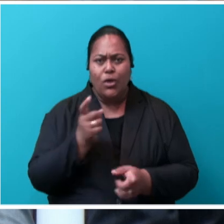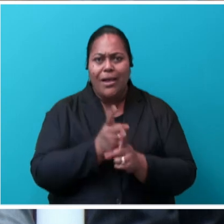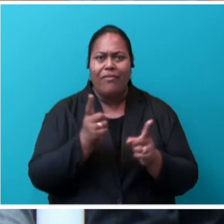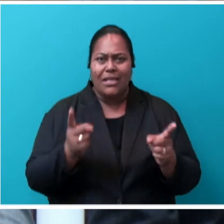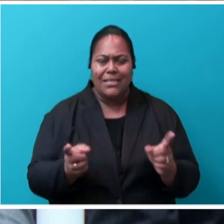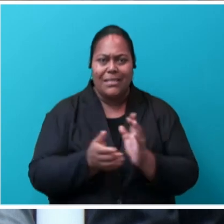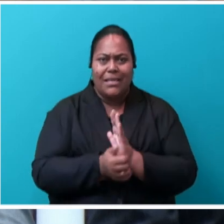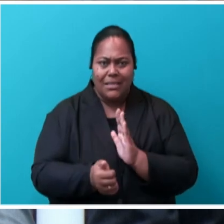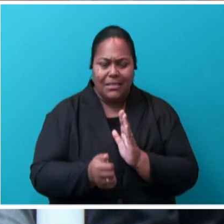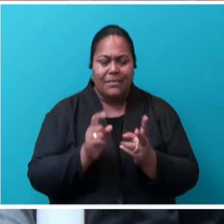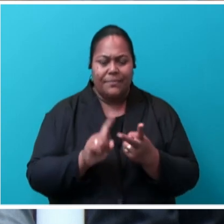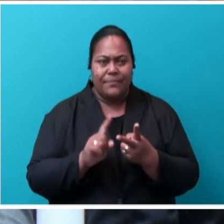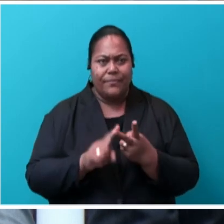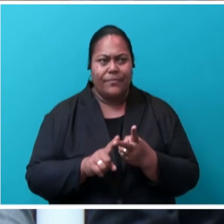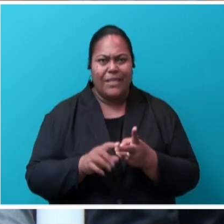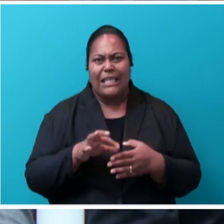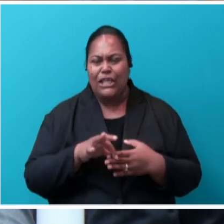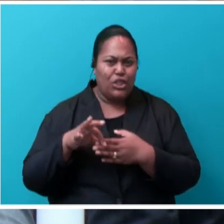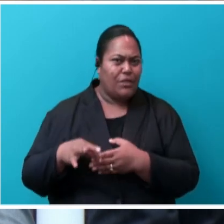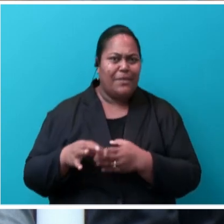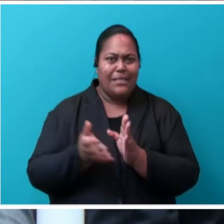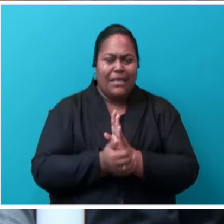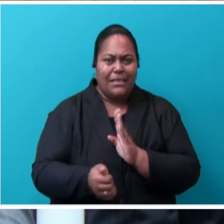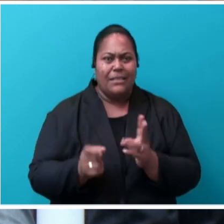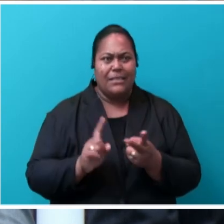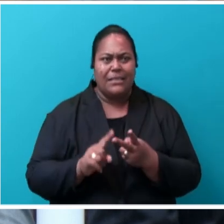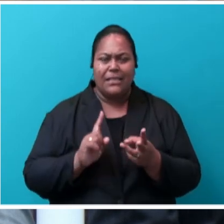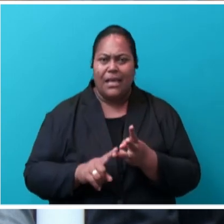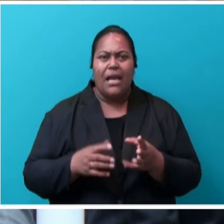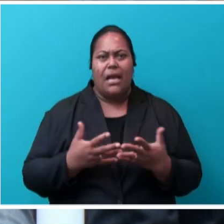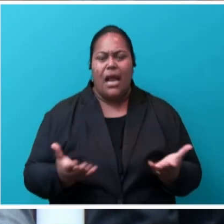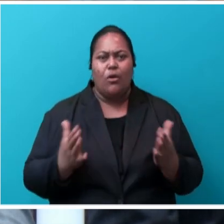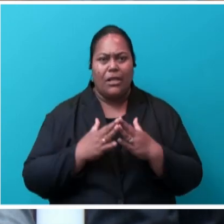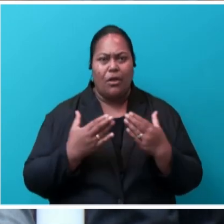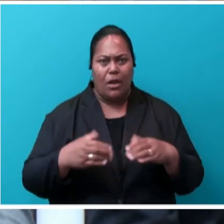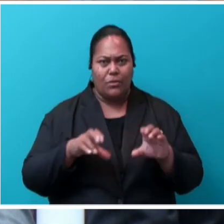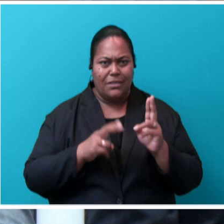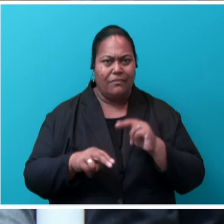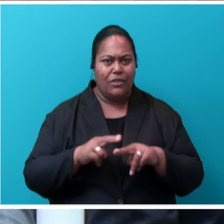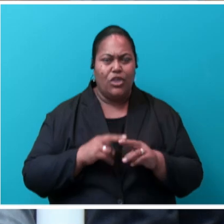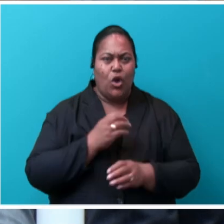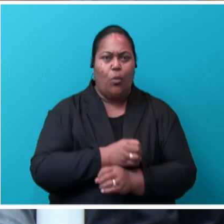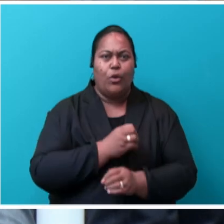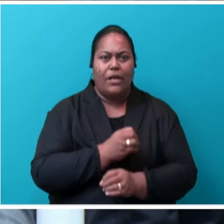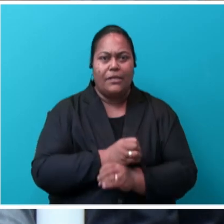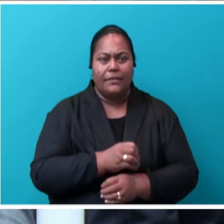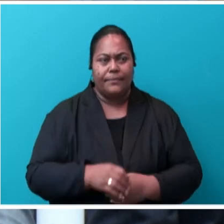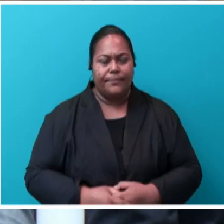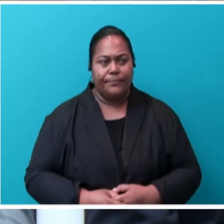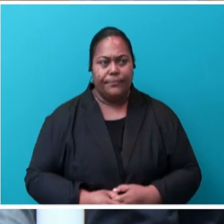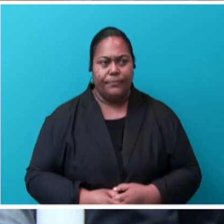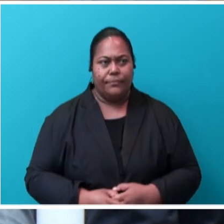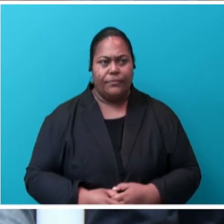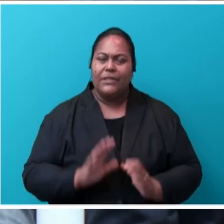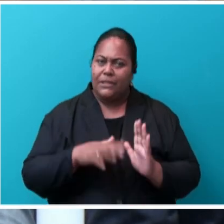capabilities, leadership skills, and operational effectiveness of municipal councils across Fiji. It's scheduled for next